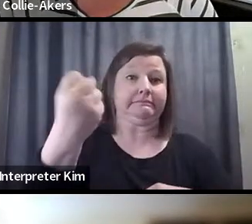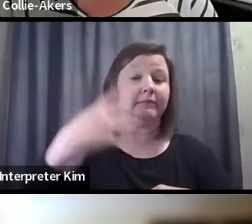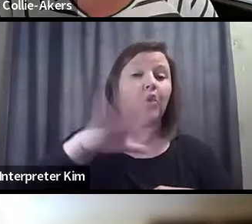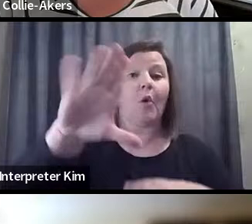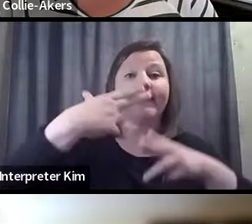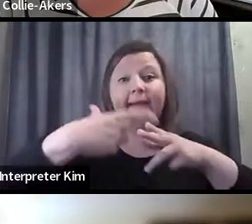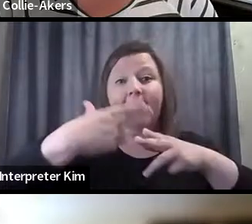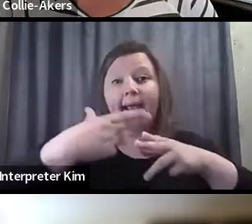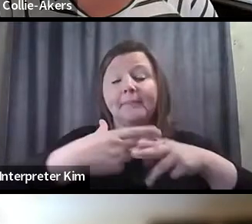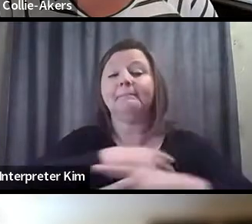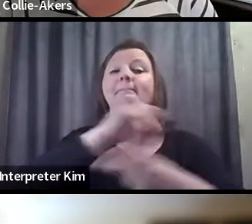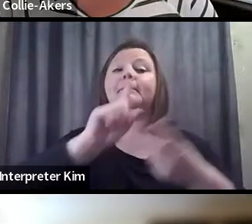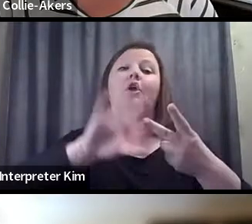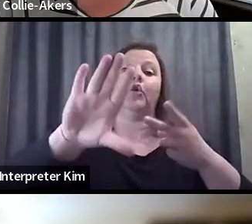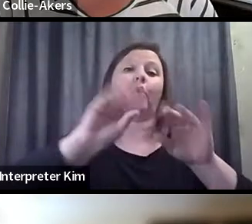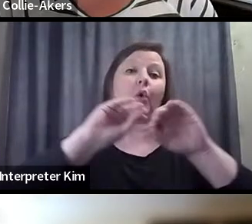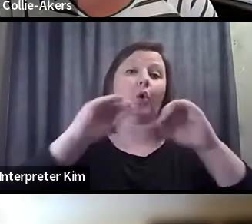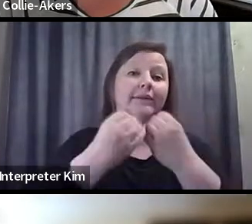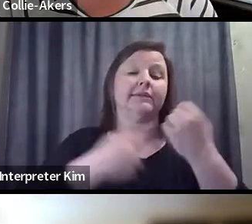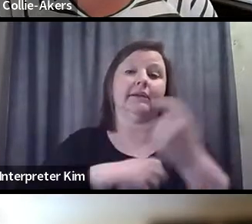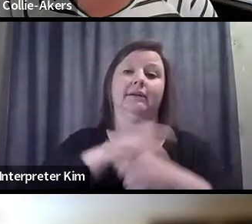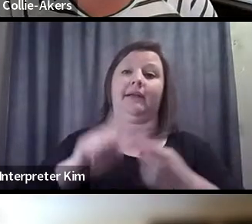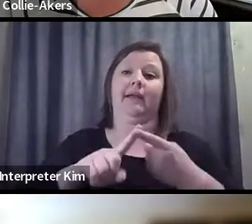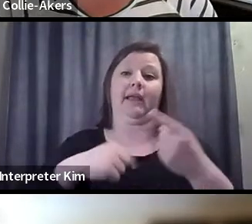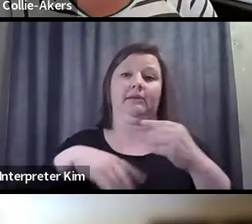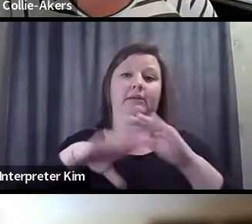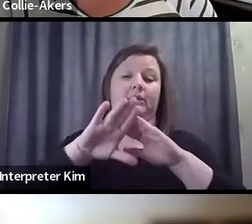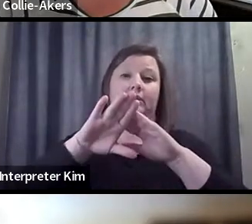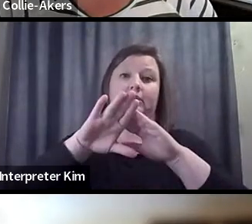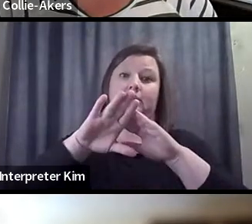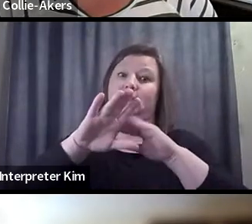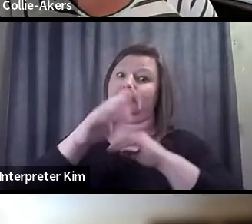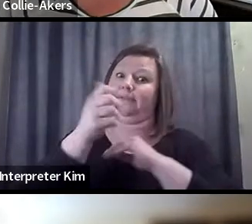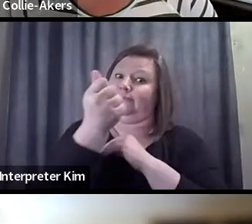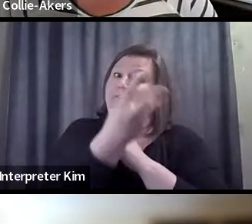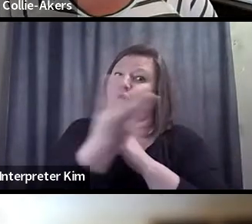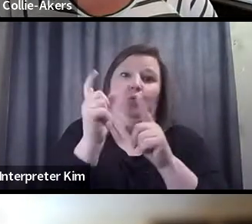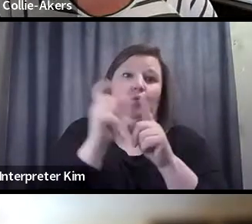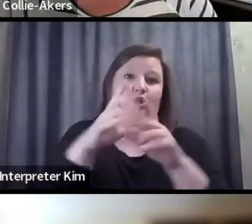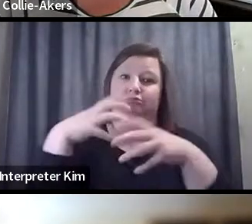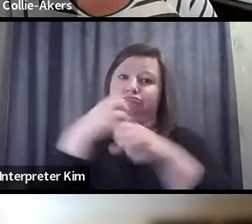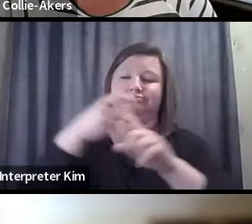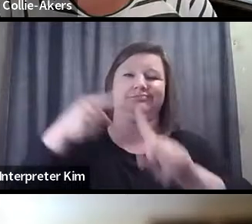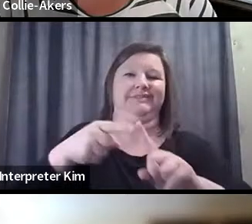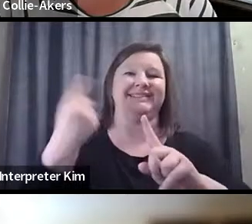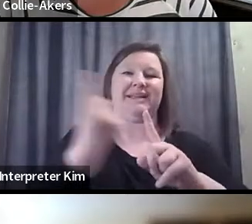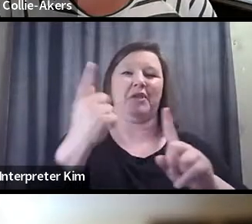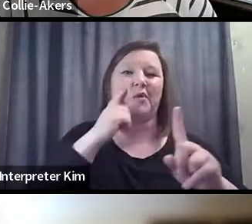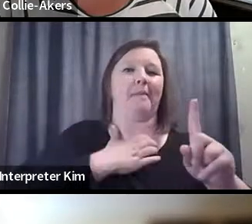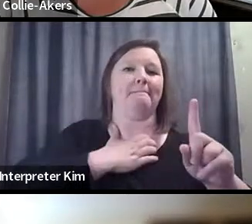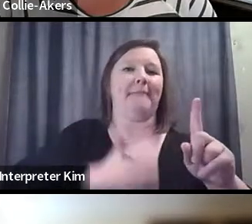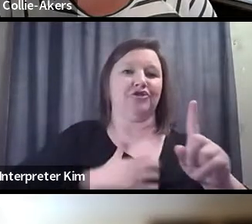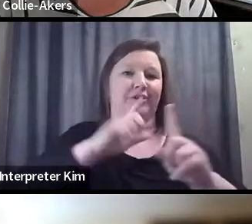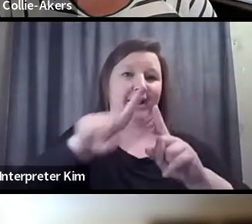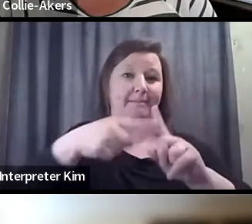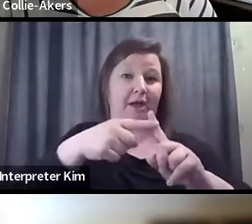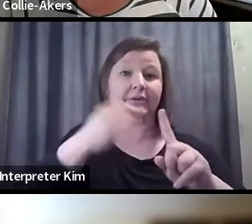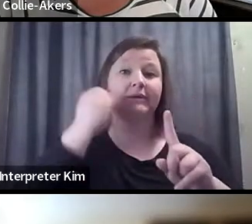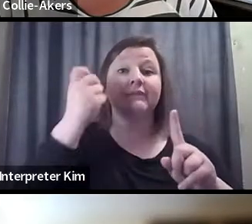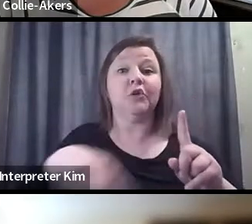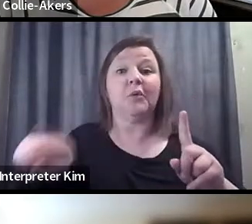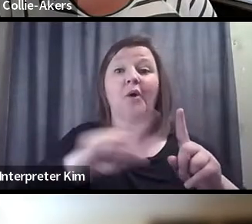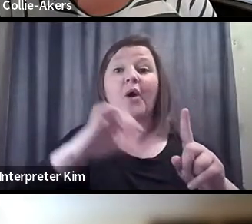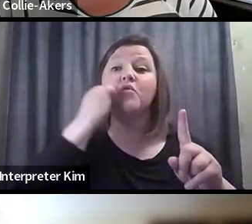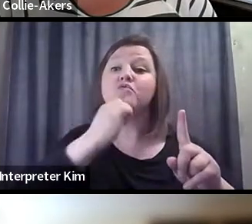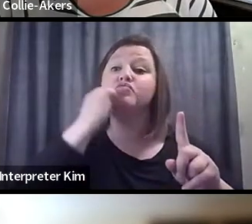is 5 words or fewer describing something you are passionate about. And if you are a regular member of COVID, please